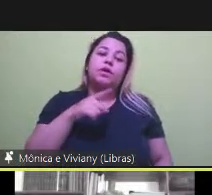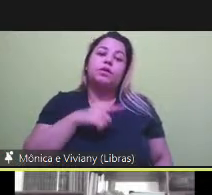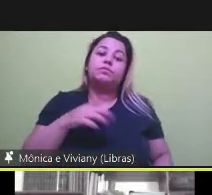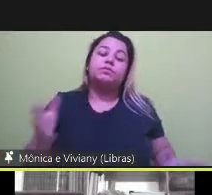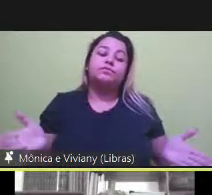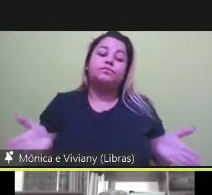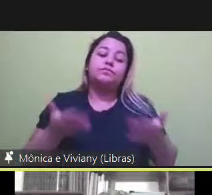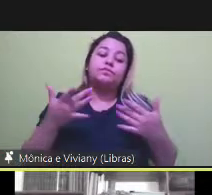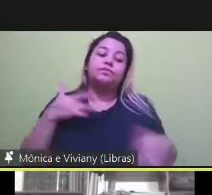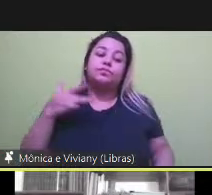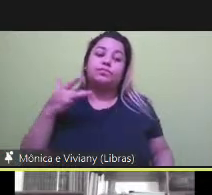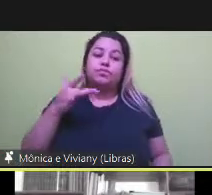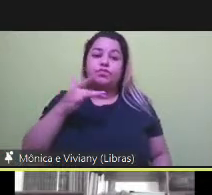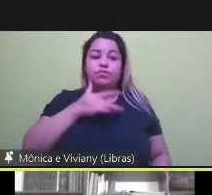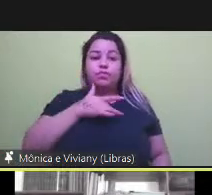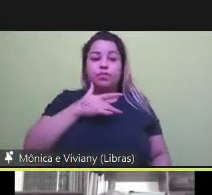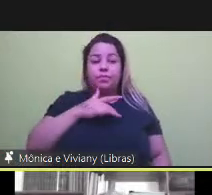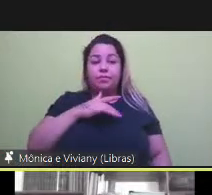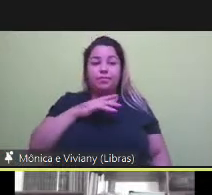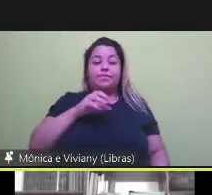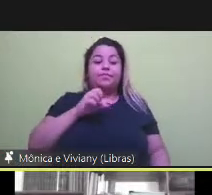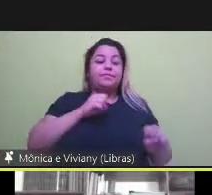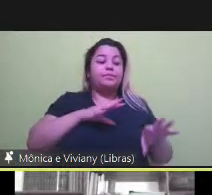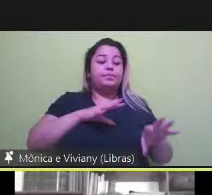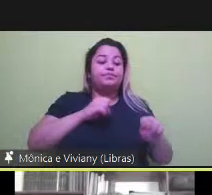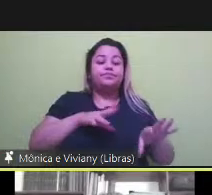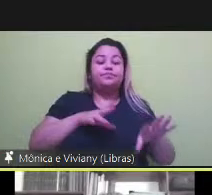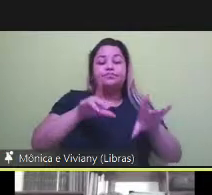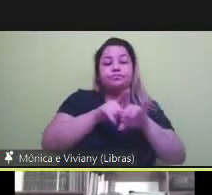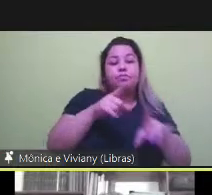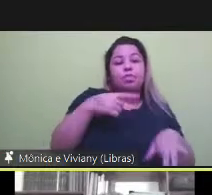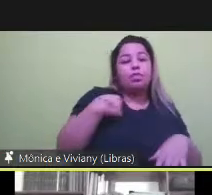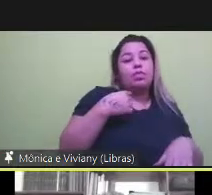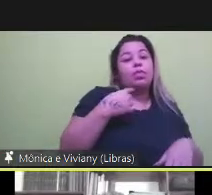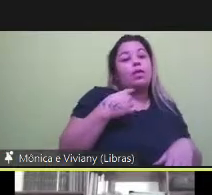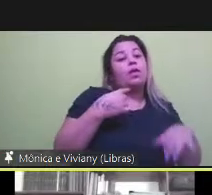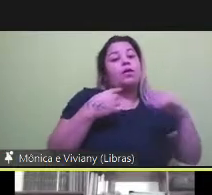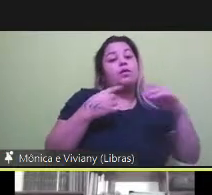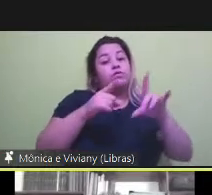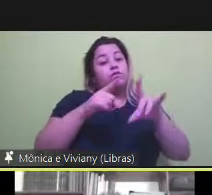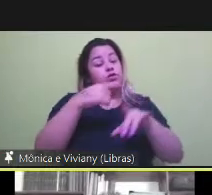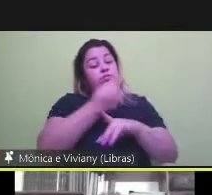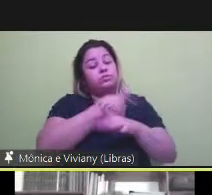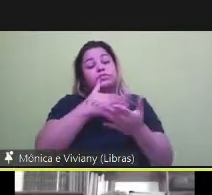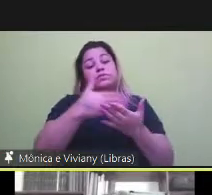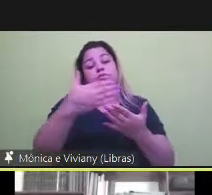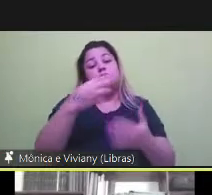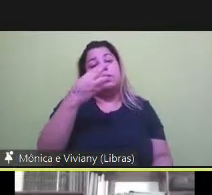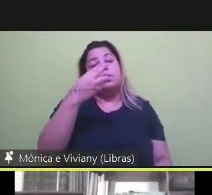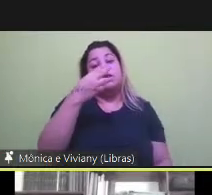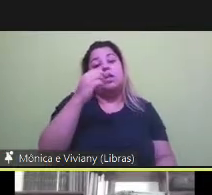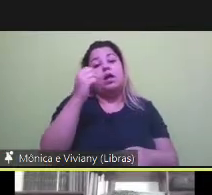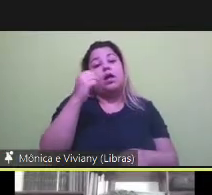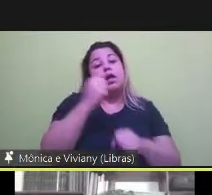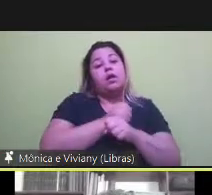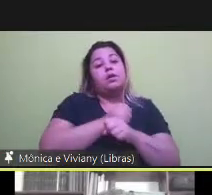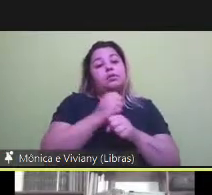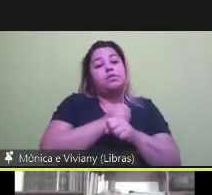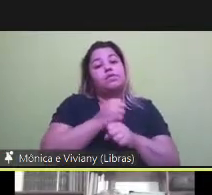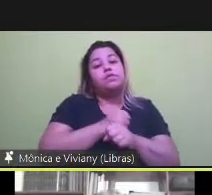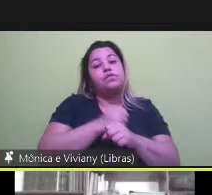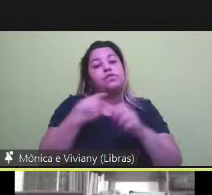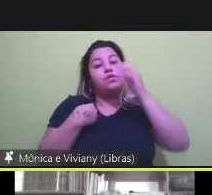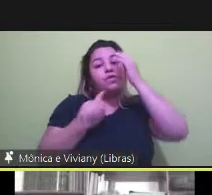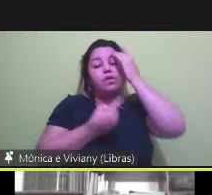of promotion of health in the educational system. So we have a pilot project of 3 years,